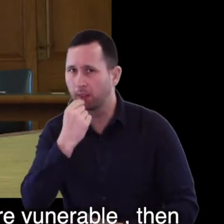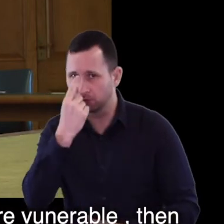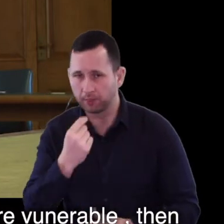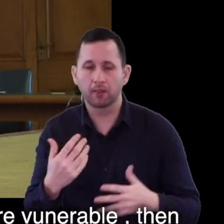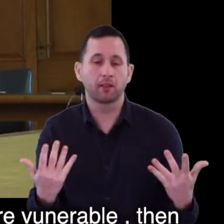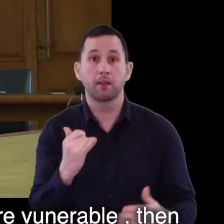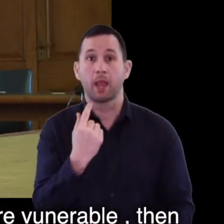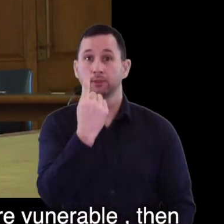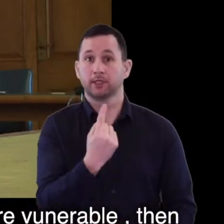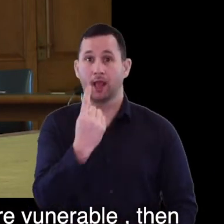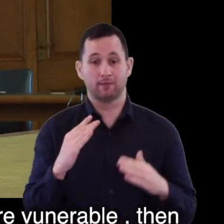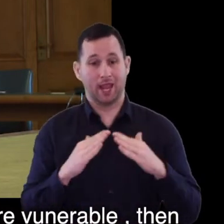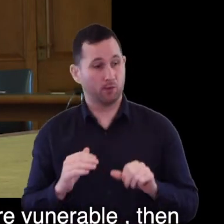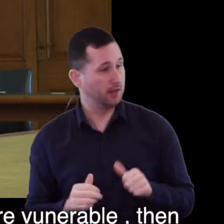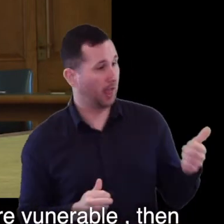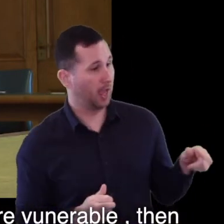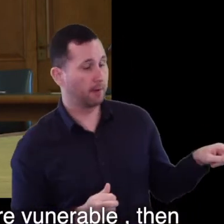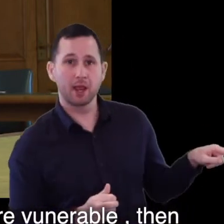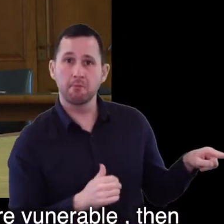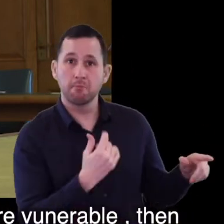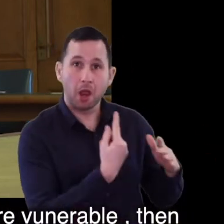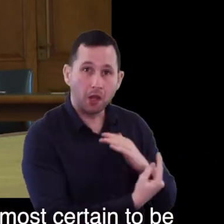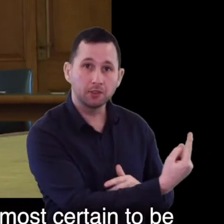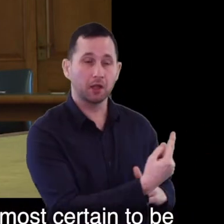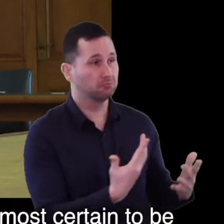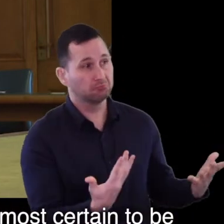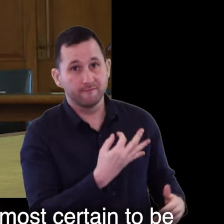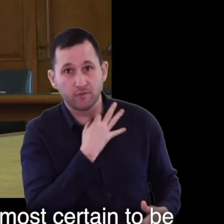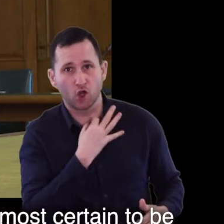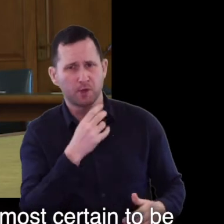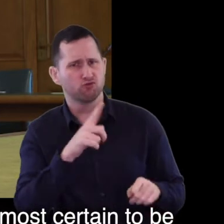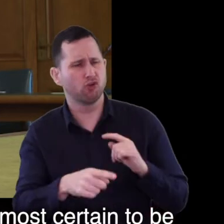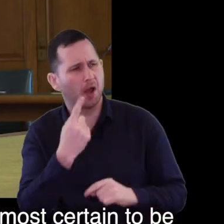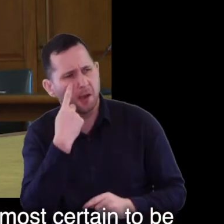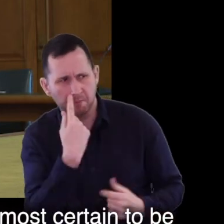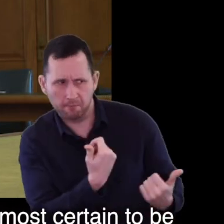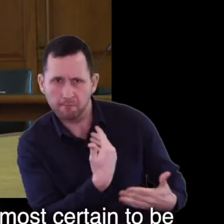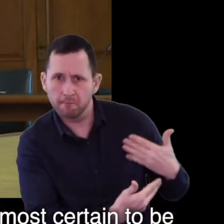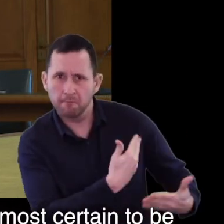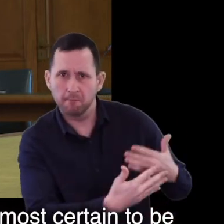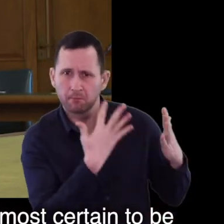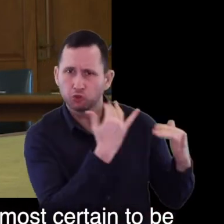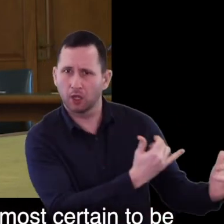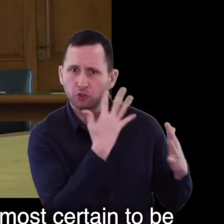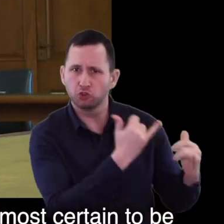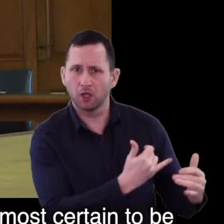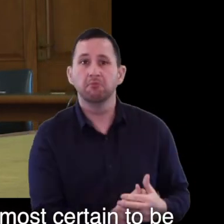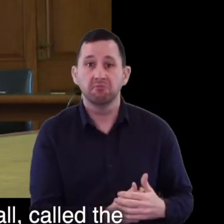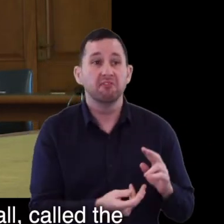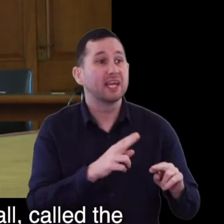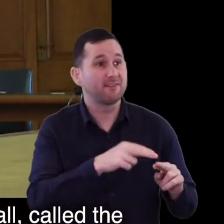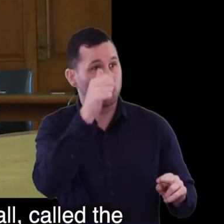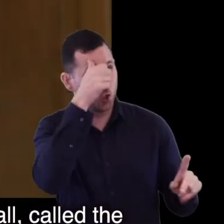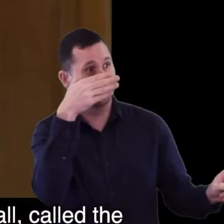are vulnerable, then you need to keep an eye out for them, because another sad reality of this situation is they're almost certain